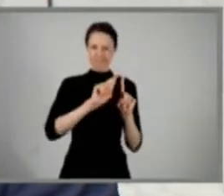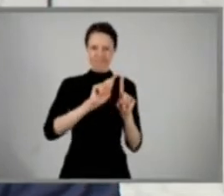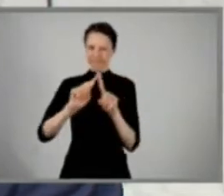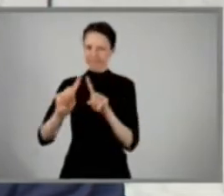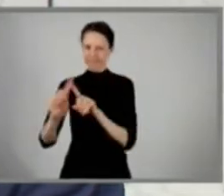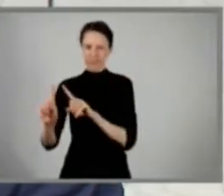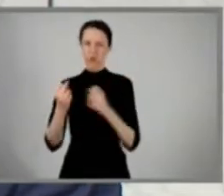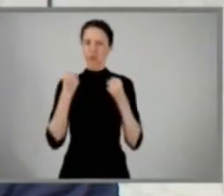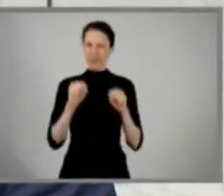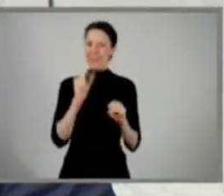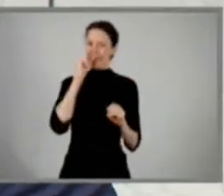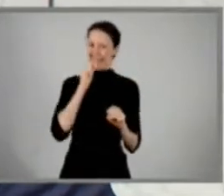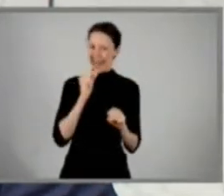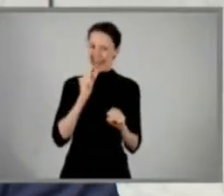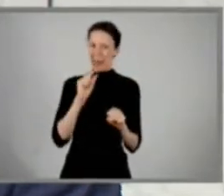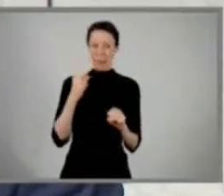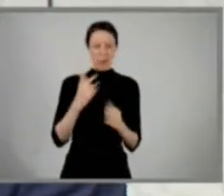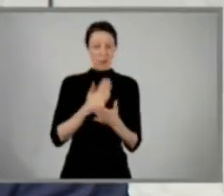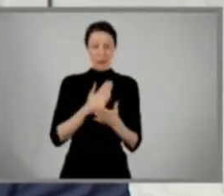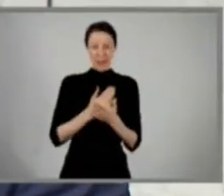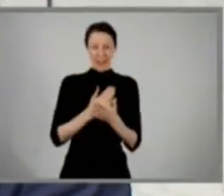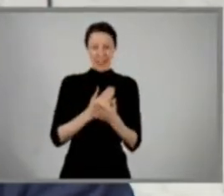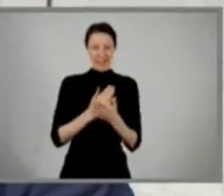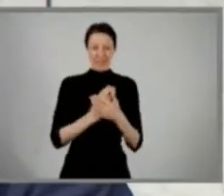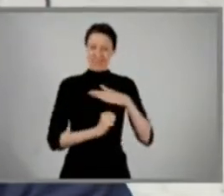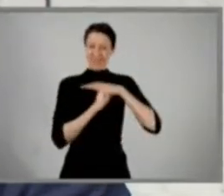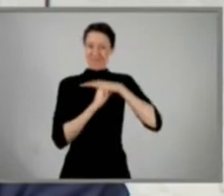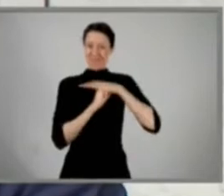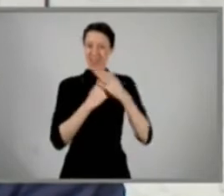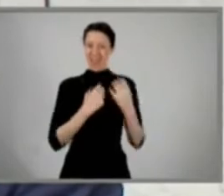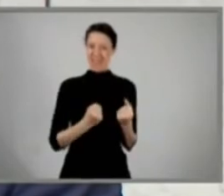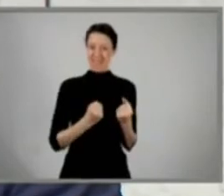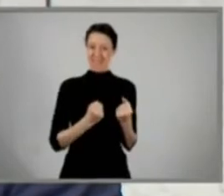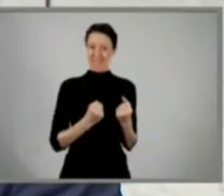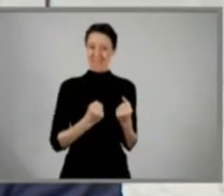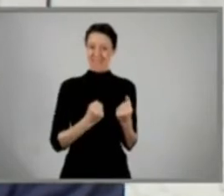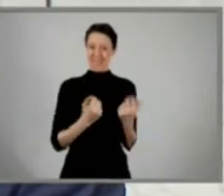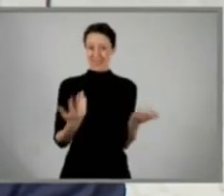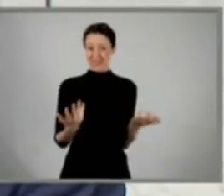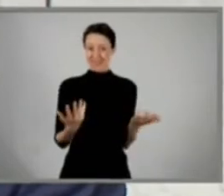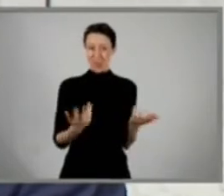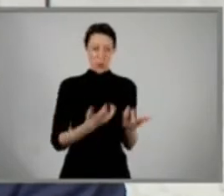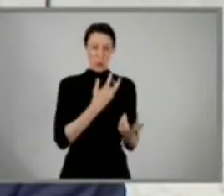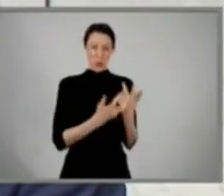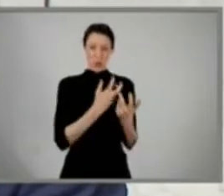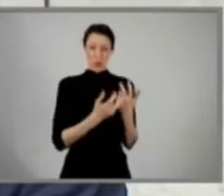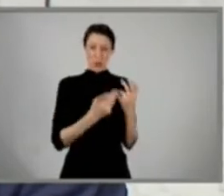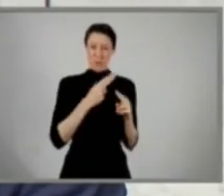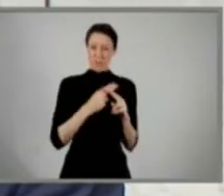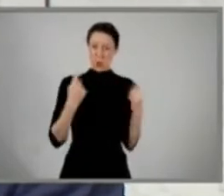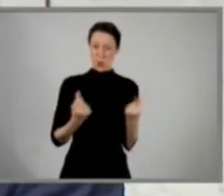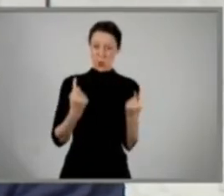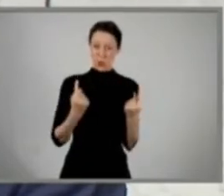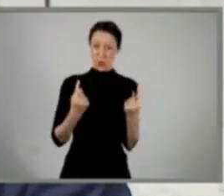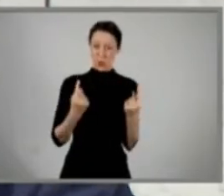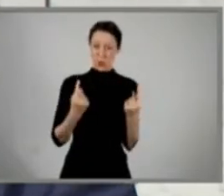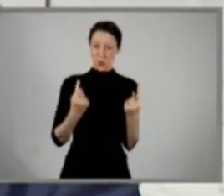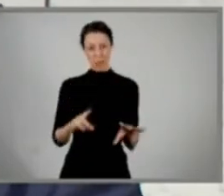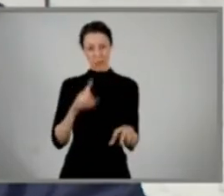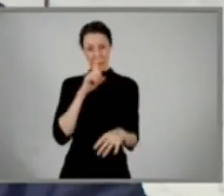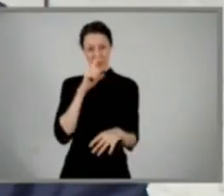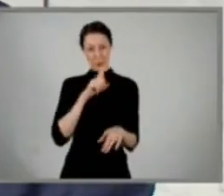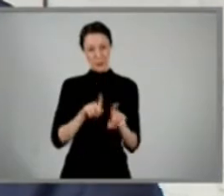But at the end of the day, our universities are there to ensure that they're providing quality university education to Australians, and where there's the opportunity to do